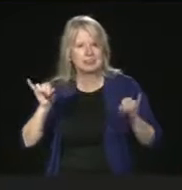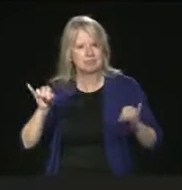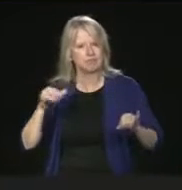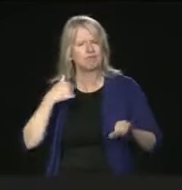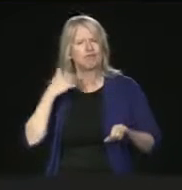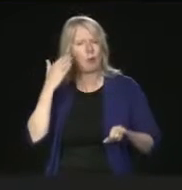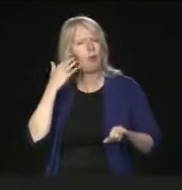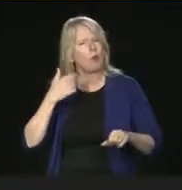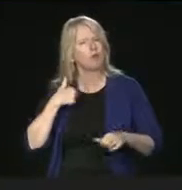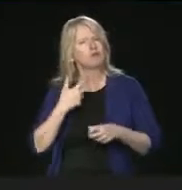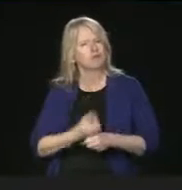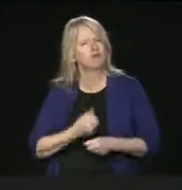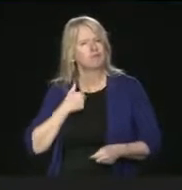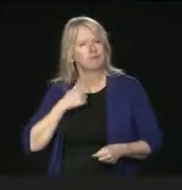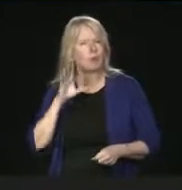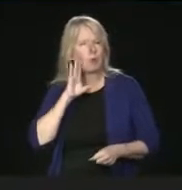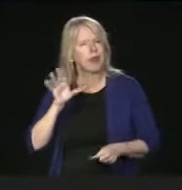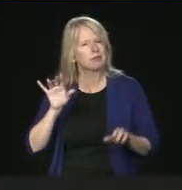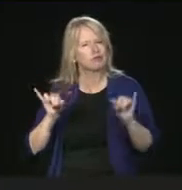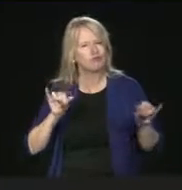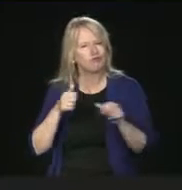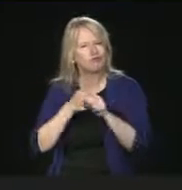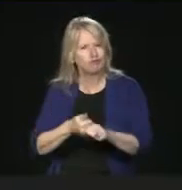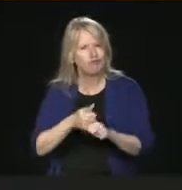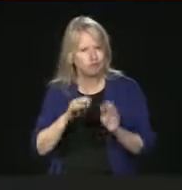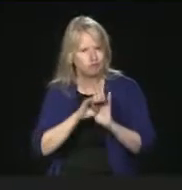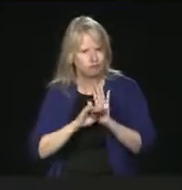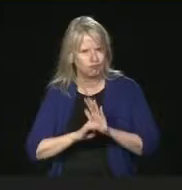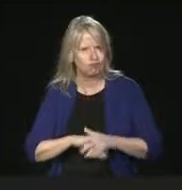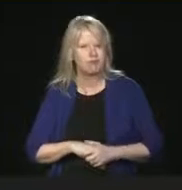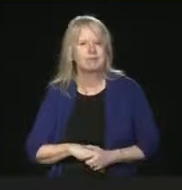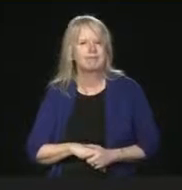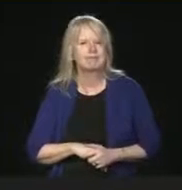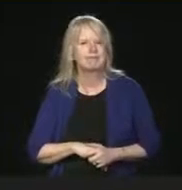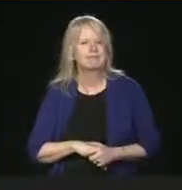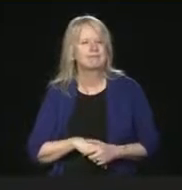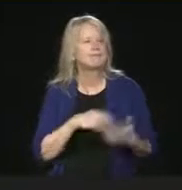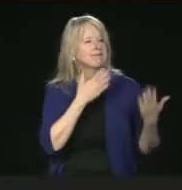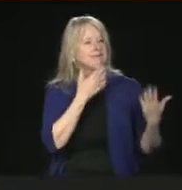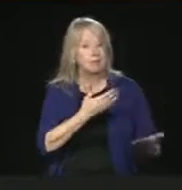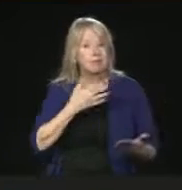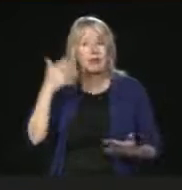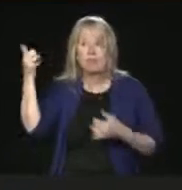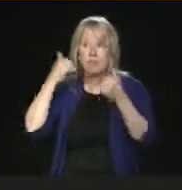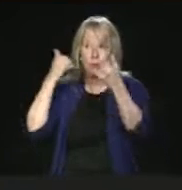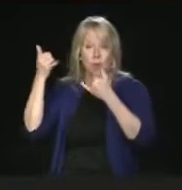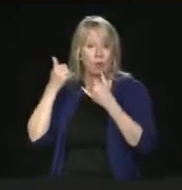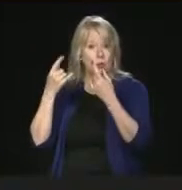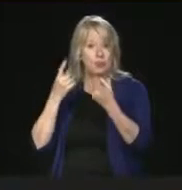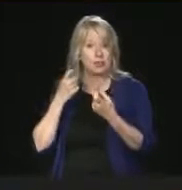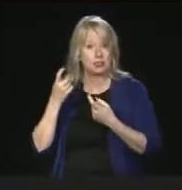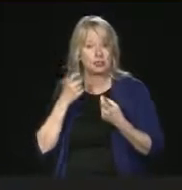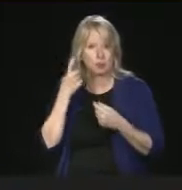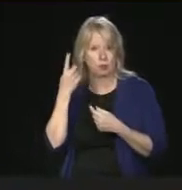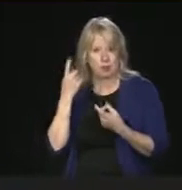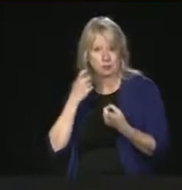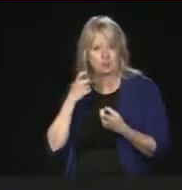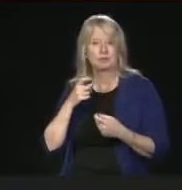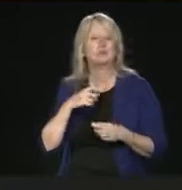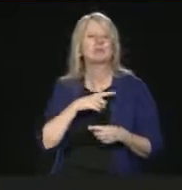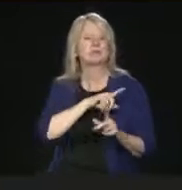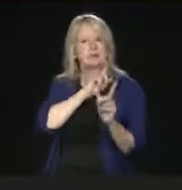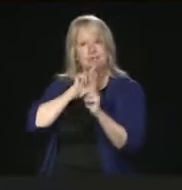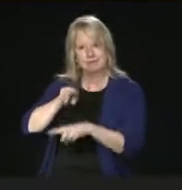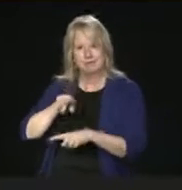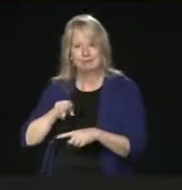will. Thank you. We'll now go to the phone for a few questions. If you'll have one question and a quick follow-up. Moderator.